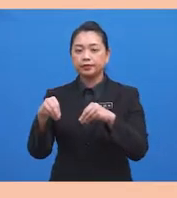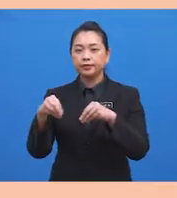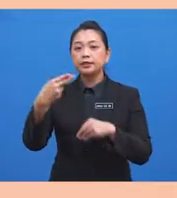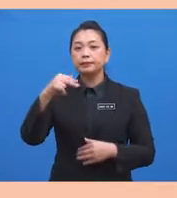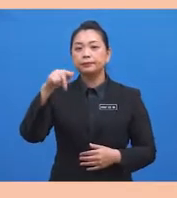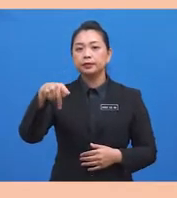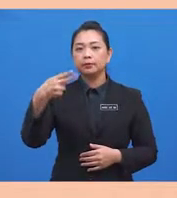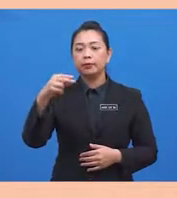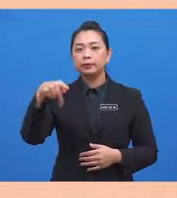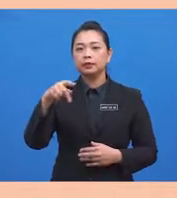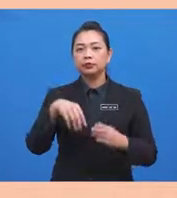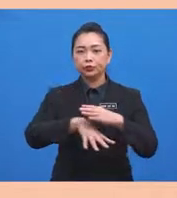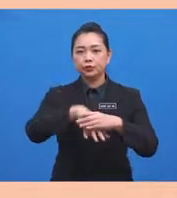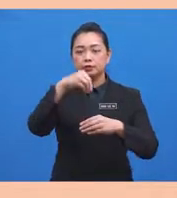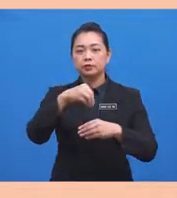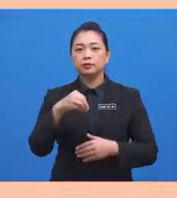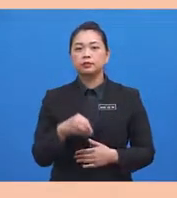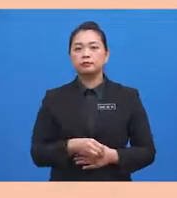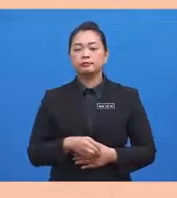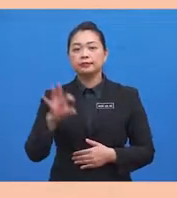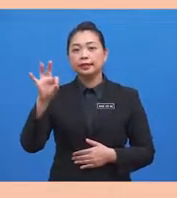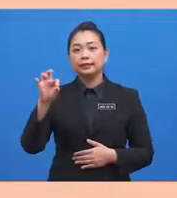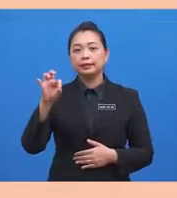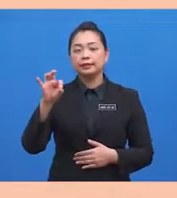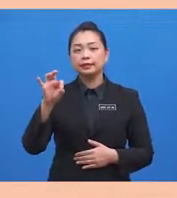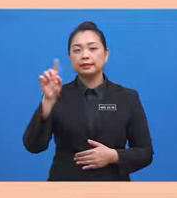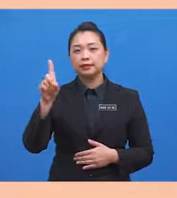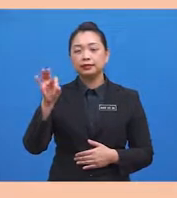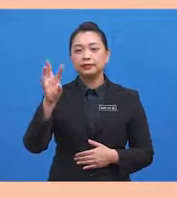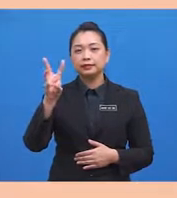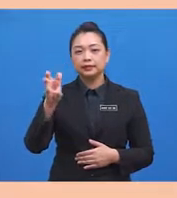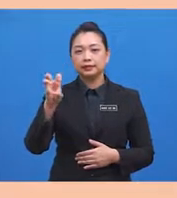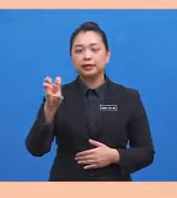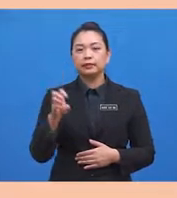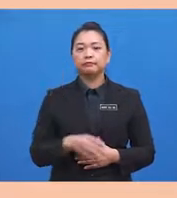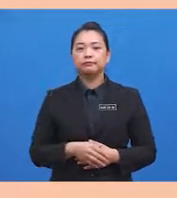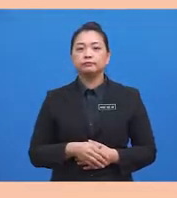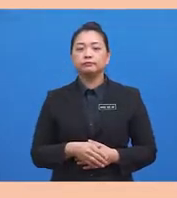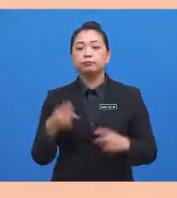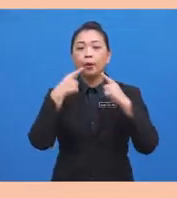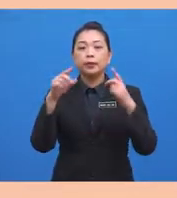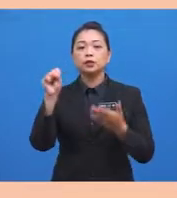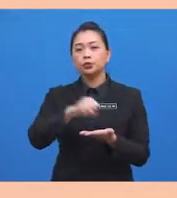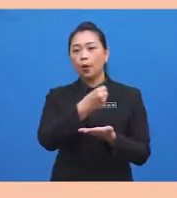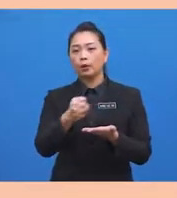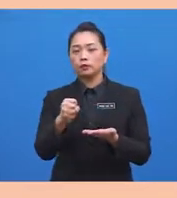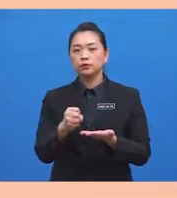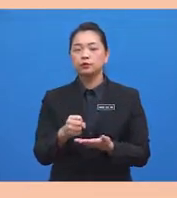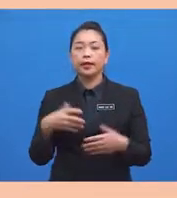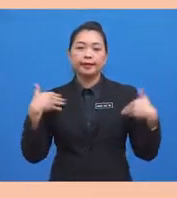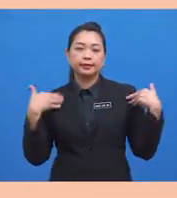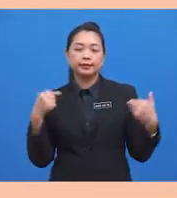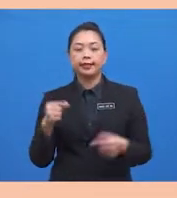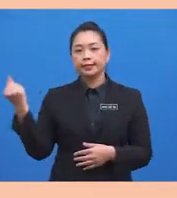immigrants, hip-hop roots, 1960s, funk and soul, popular songs, entertained guests. Is